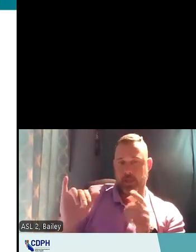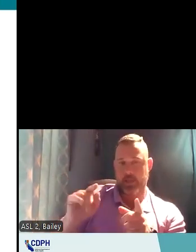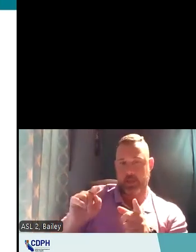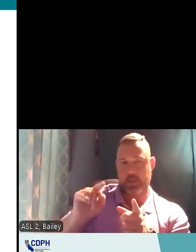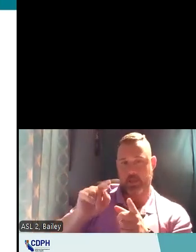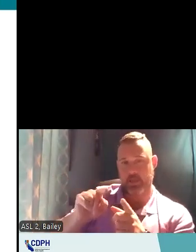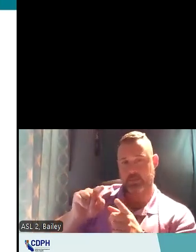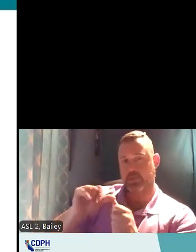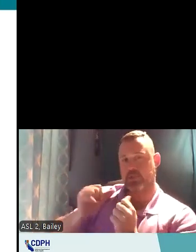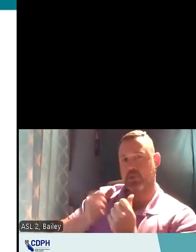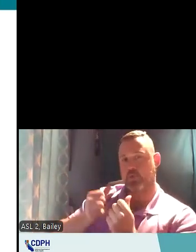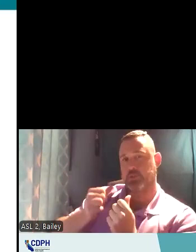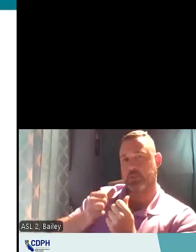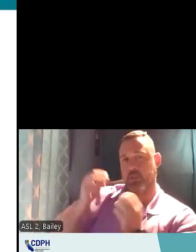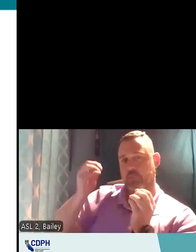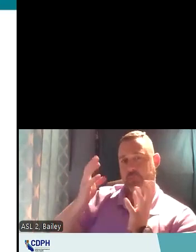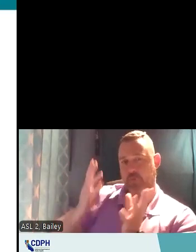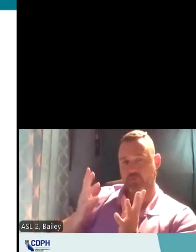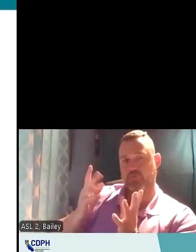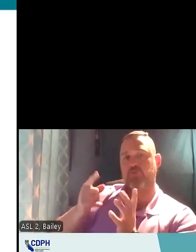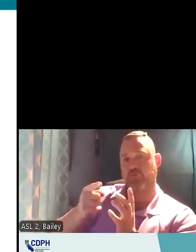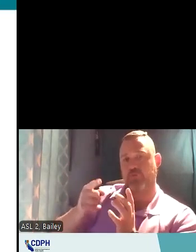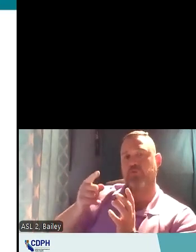in residence at UCSF.